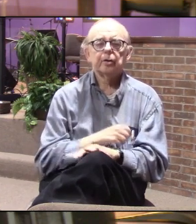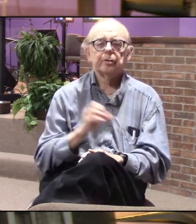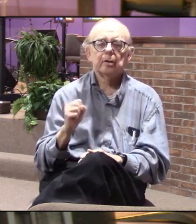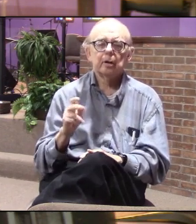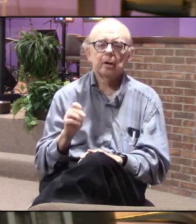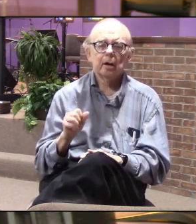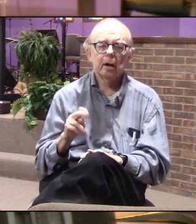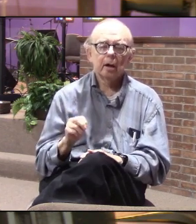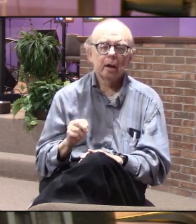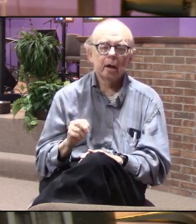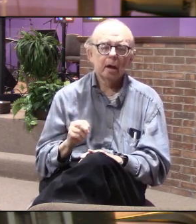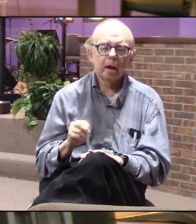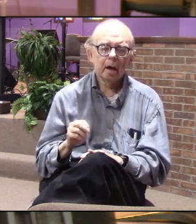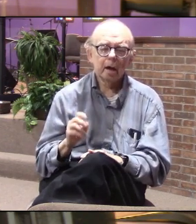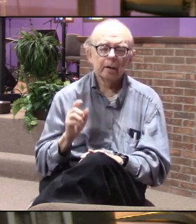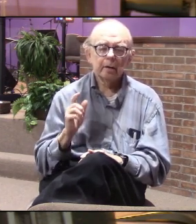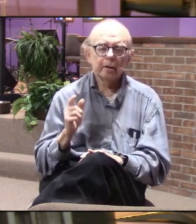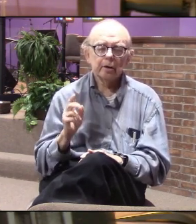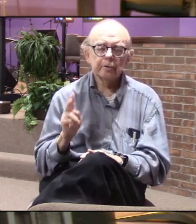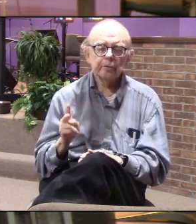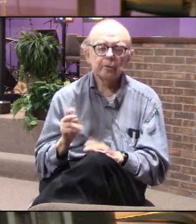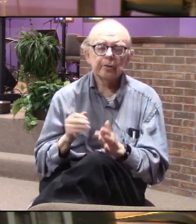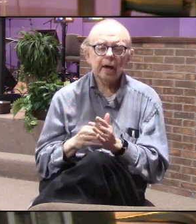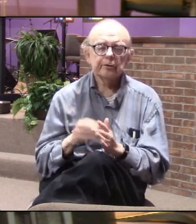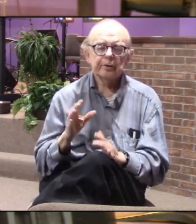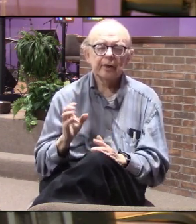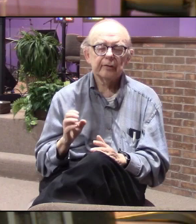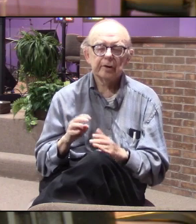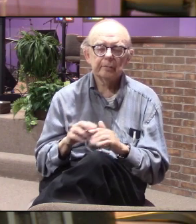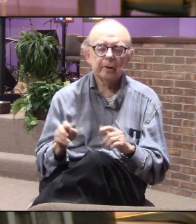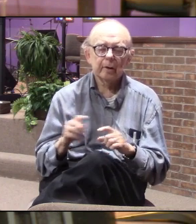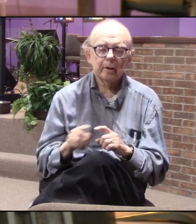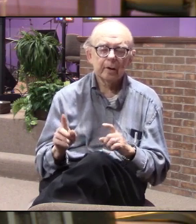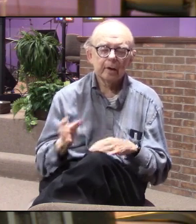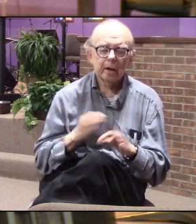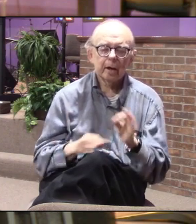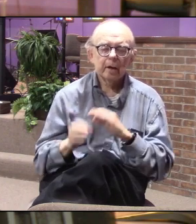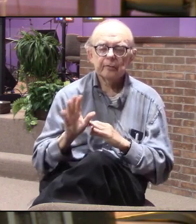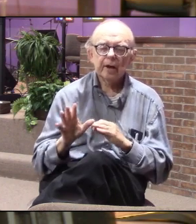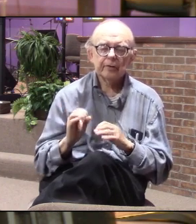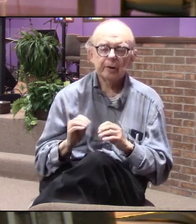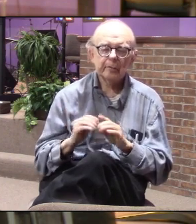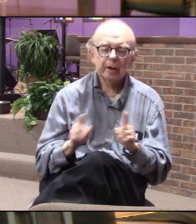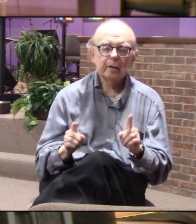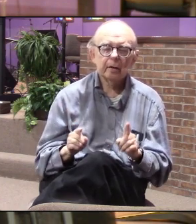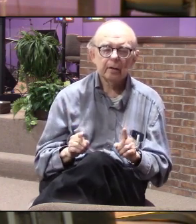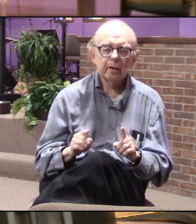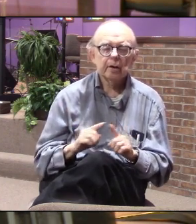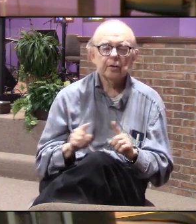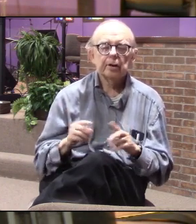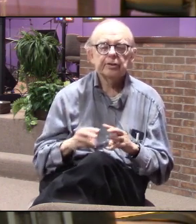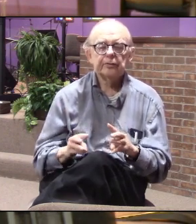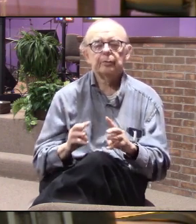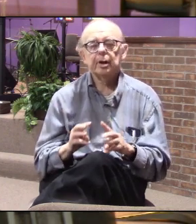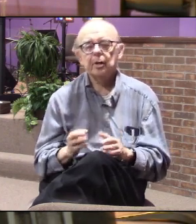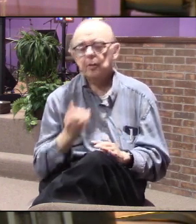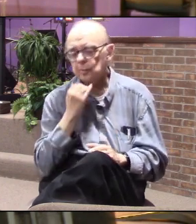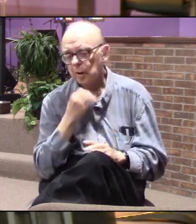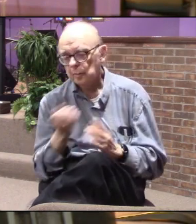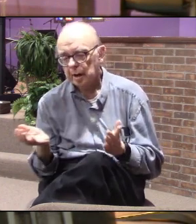it's 2,500 miles away. So instead of going 500 miles in one way, he's going 2,500 miles in the other